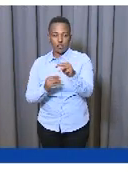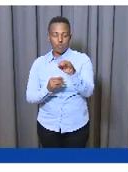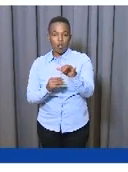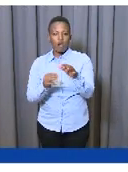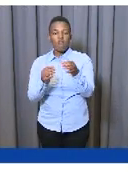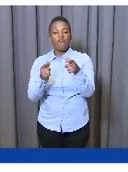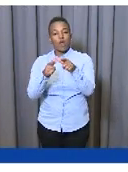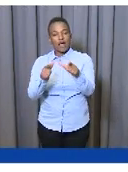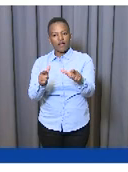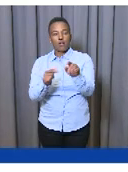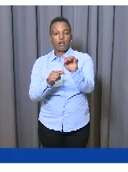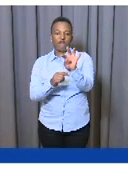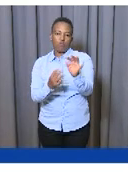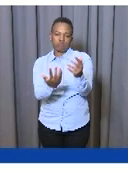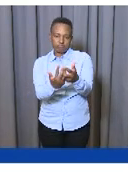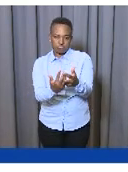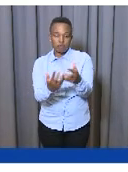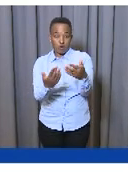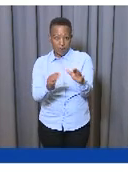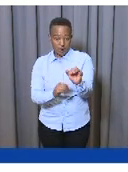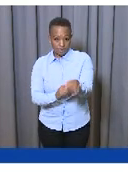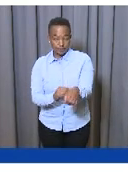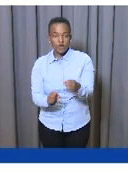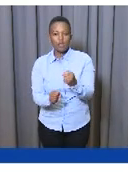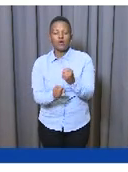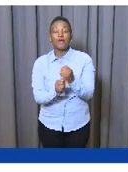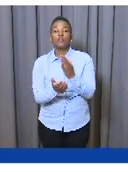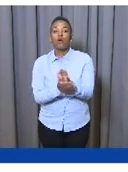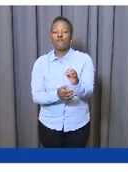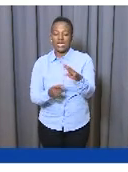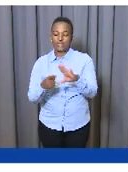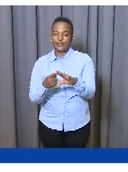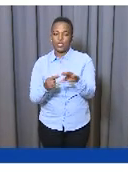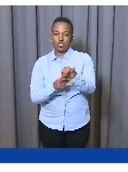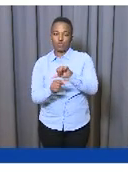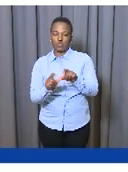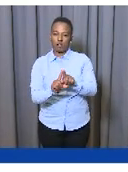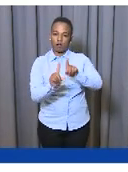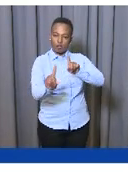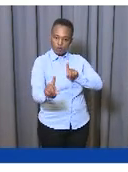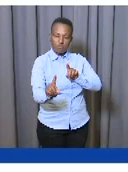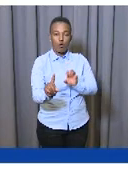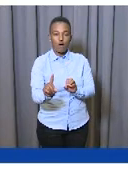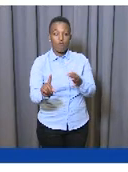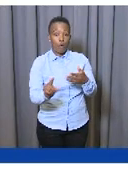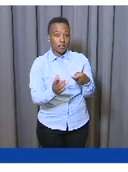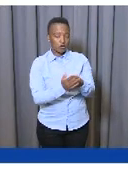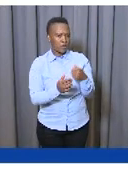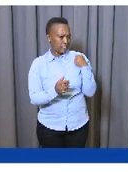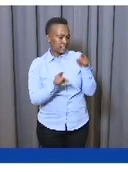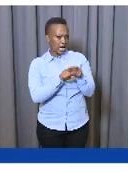4, firstly, ensure that there is social distancing in the shops. And that's what we were doing yesterday,